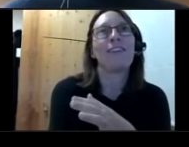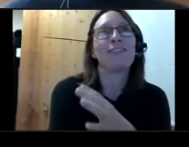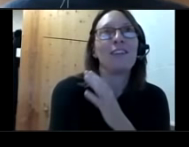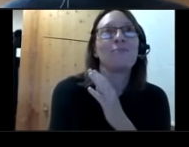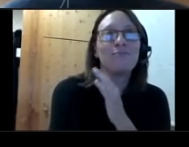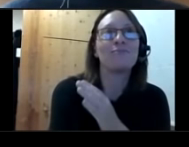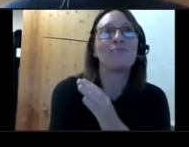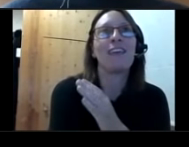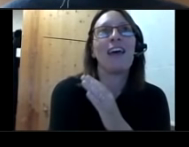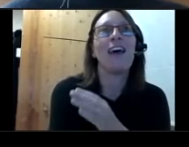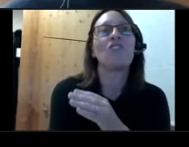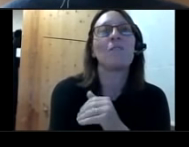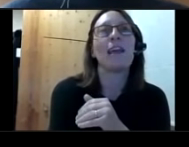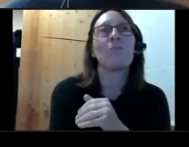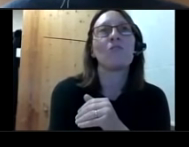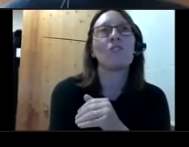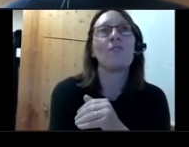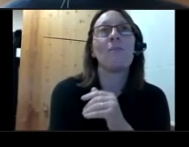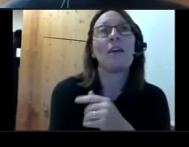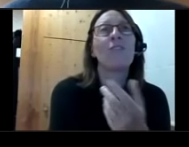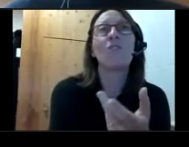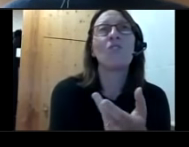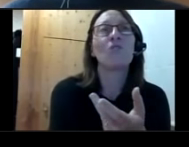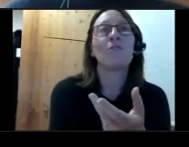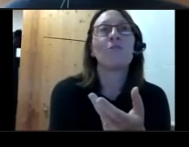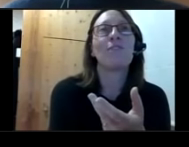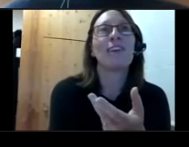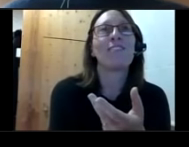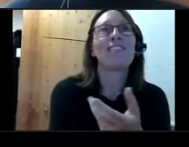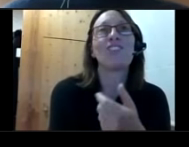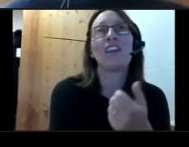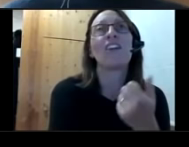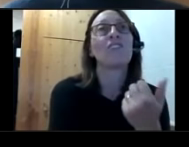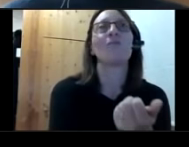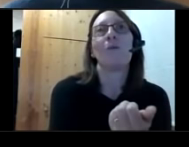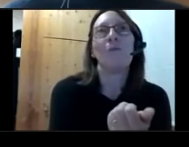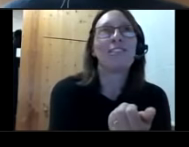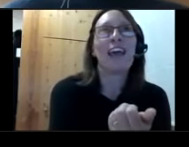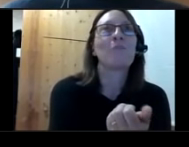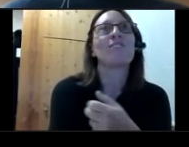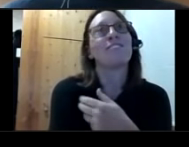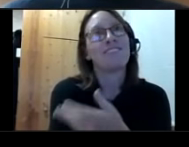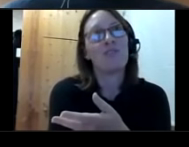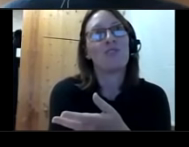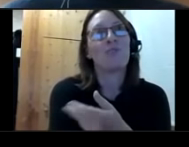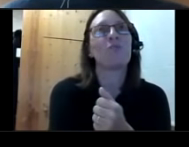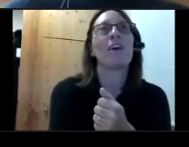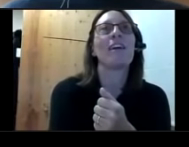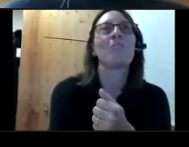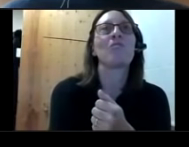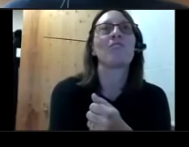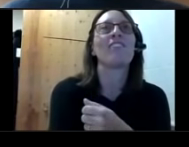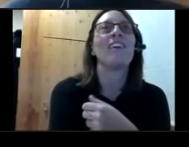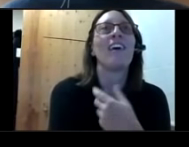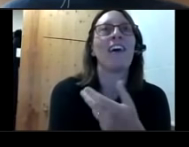have a, you know, 100% captions on everything. But if you've got a choice of three videos in teaching, choose the one with captions. Don't choose the ones